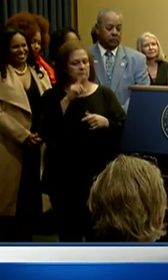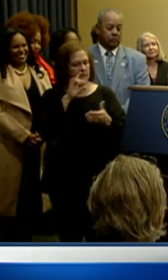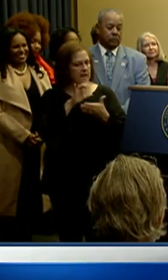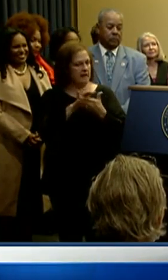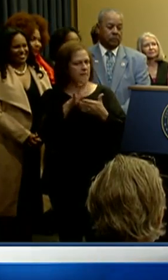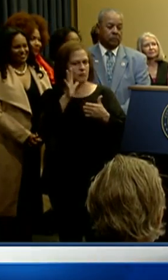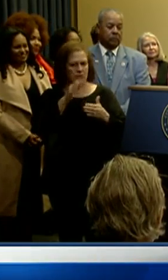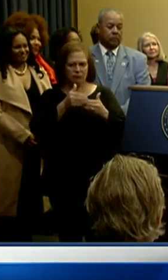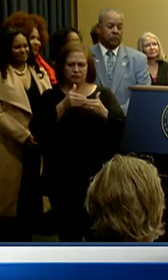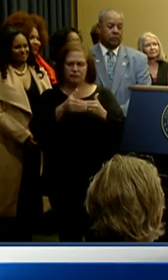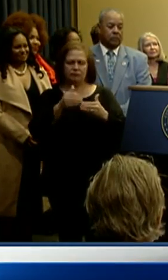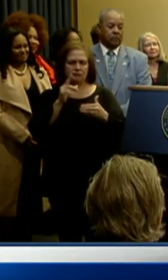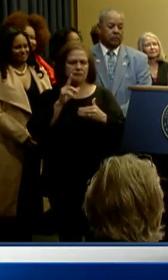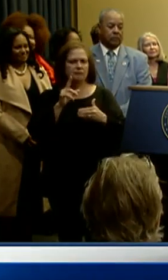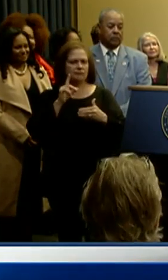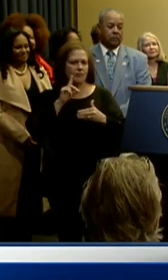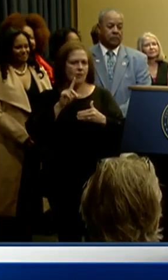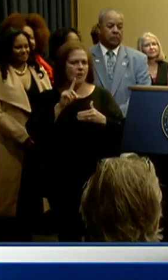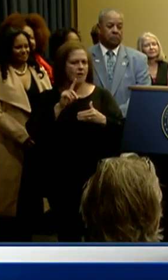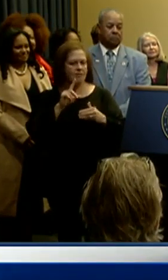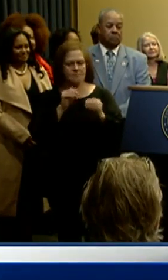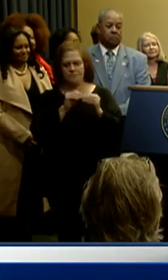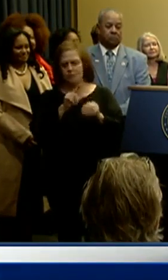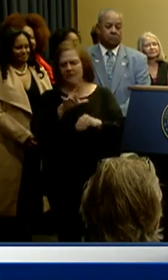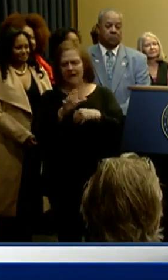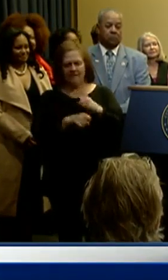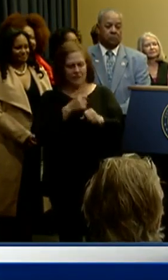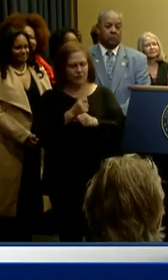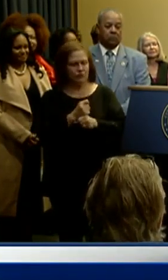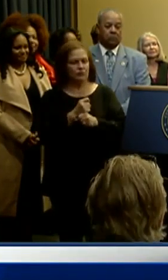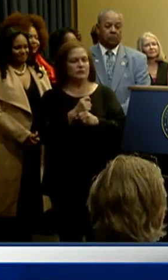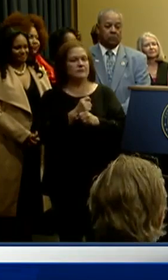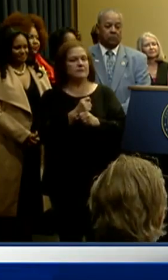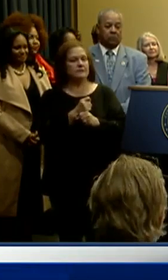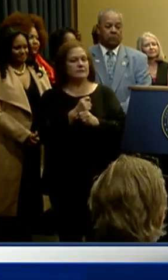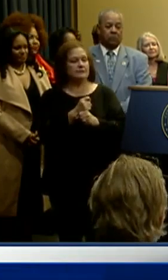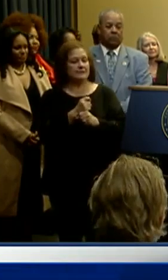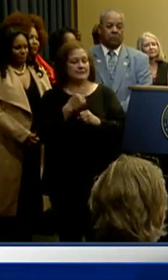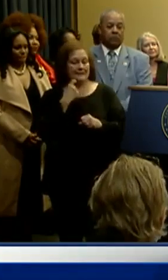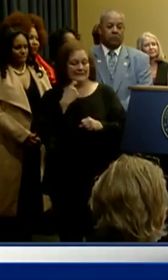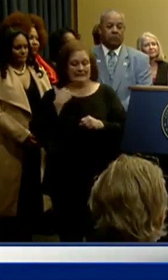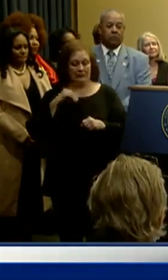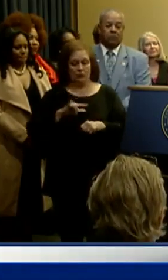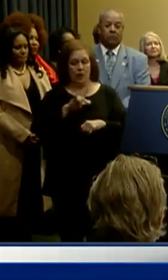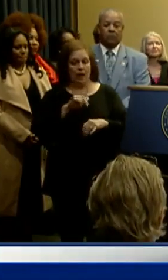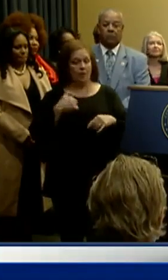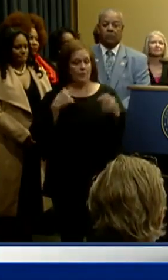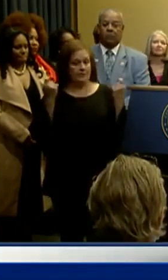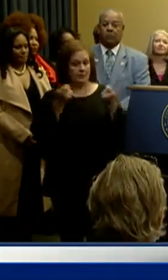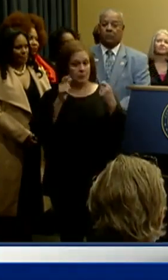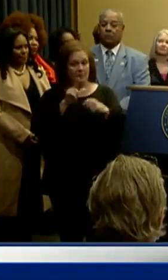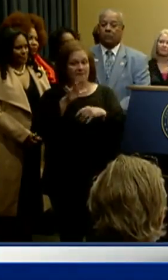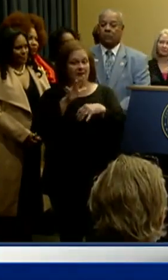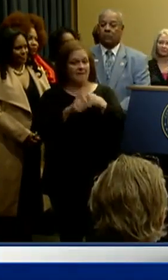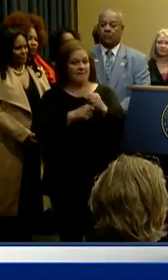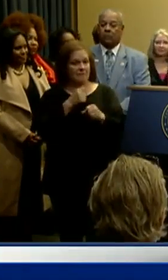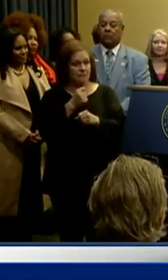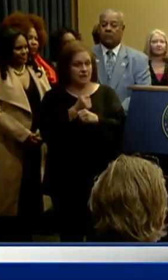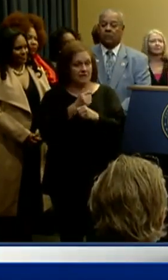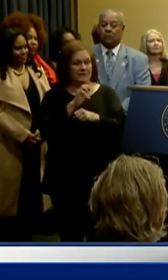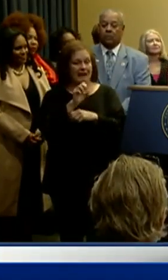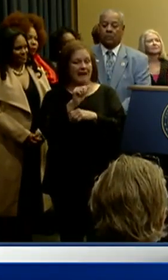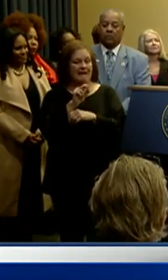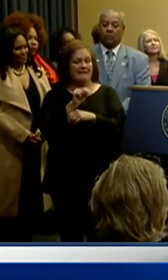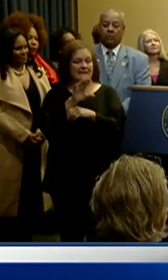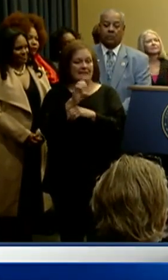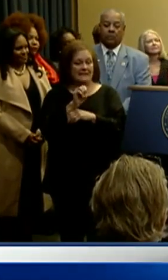for at least another 25 years. You may recall that just this past July, we celebrated the 25th anniversary of the Essence